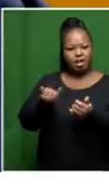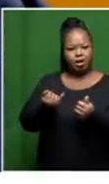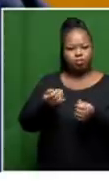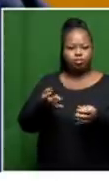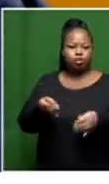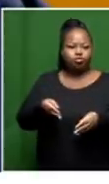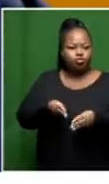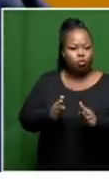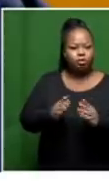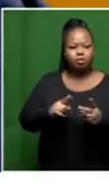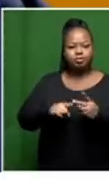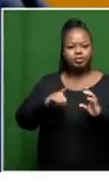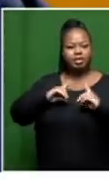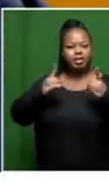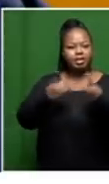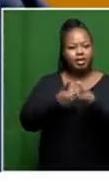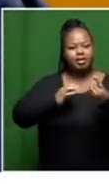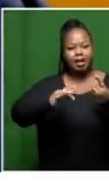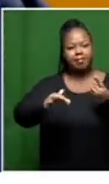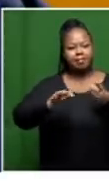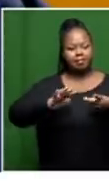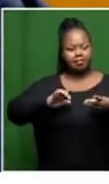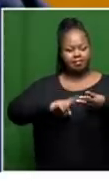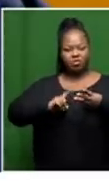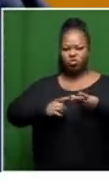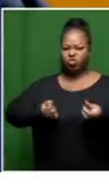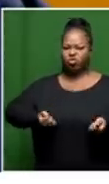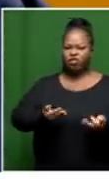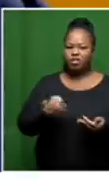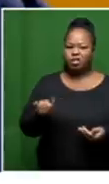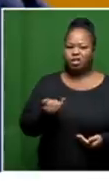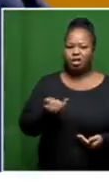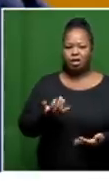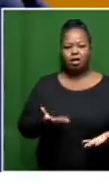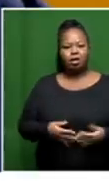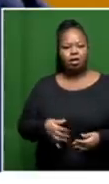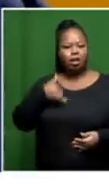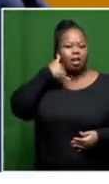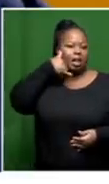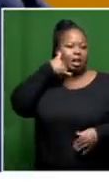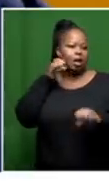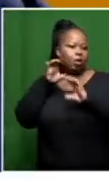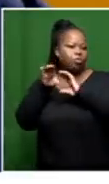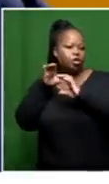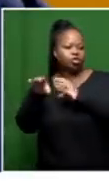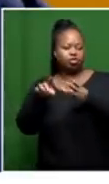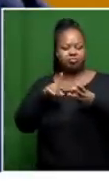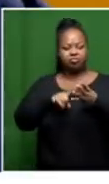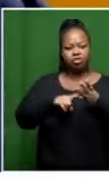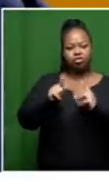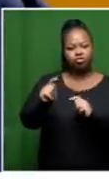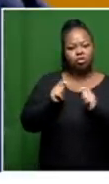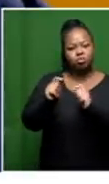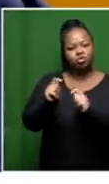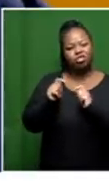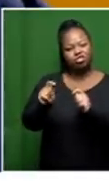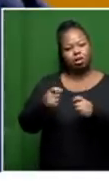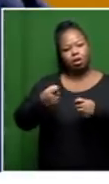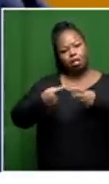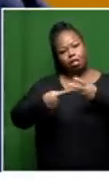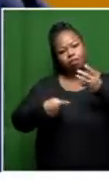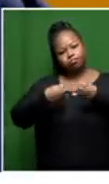roads, dams, or services like telecommunications, transportation, and so on and